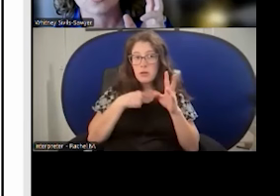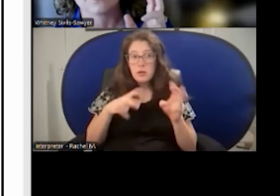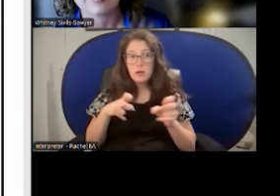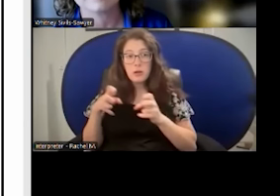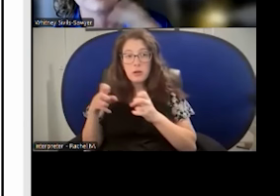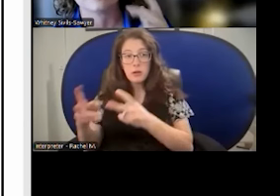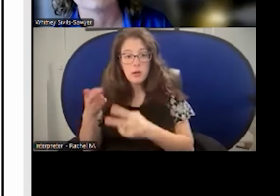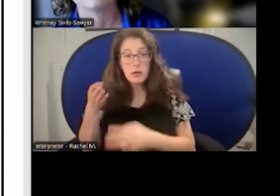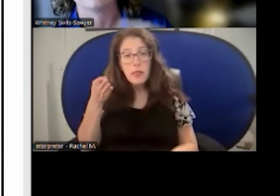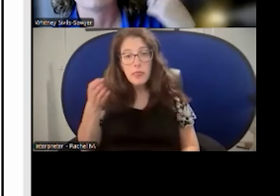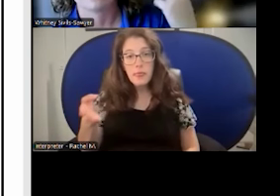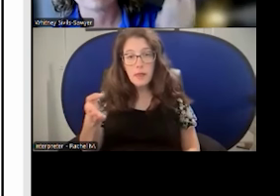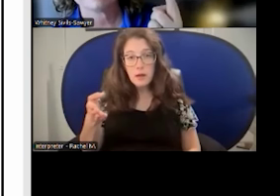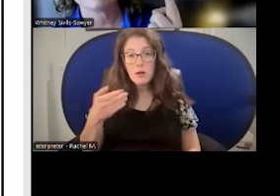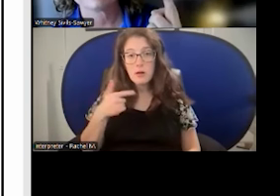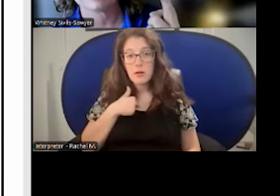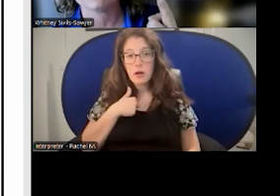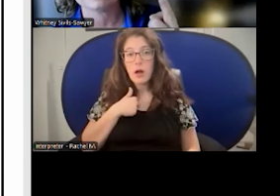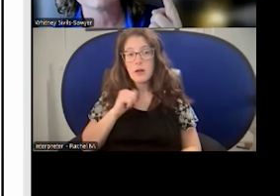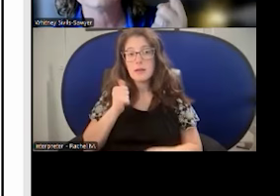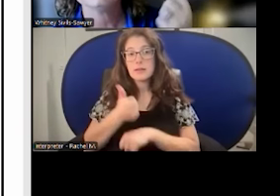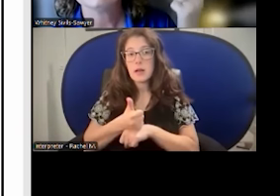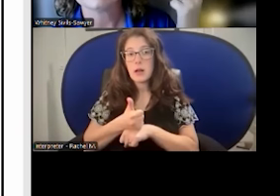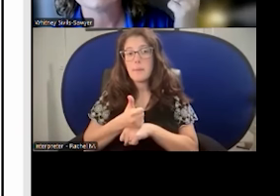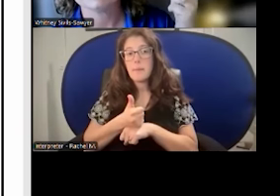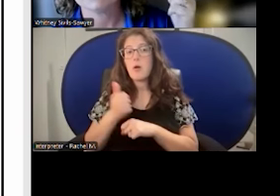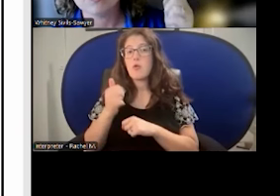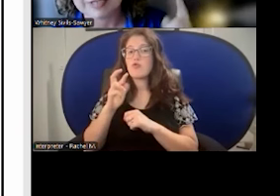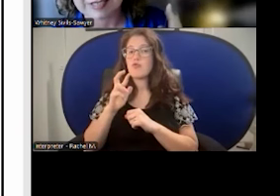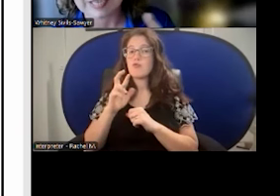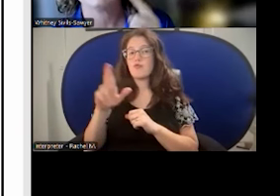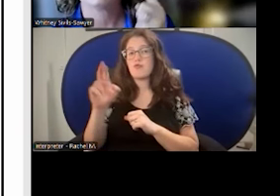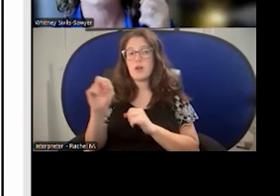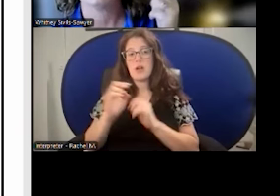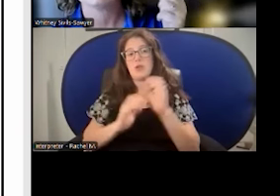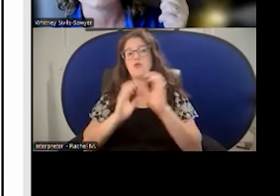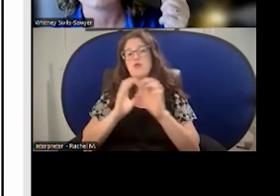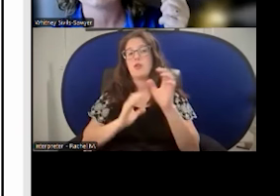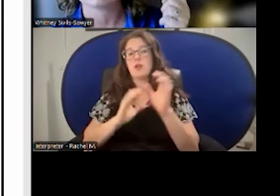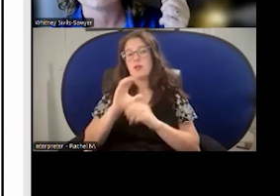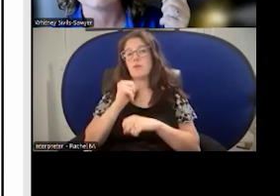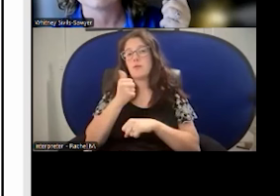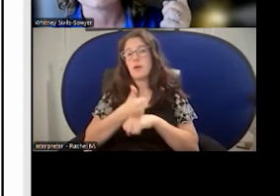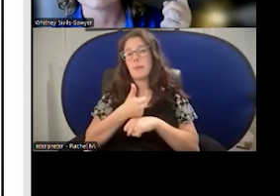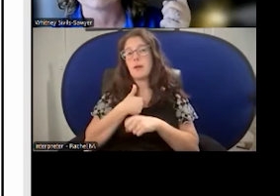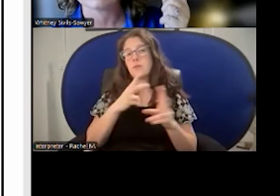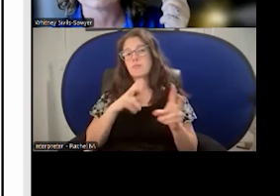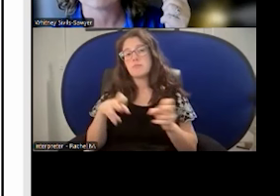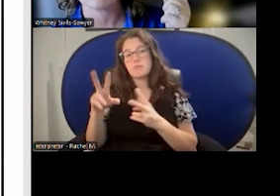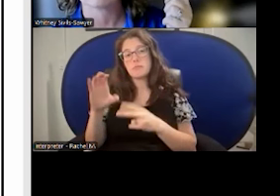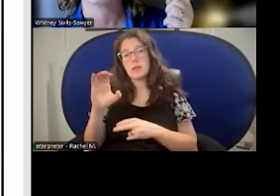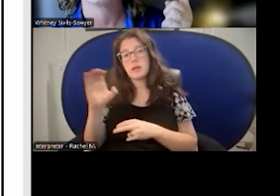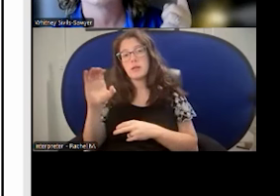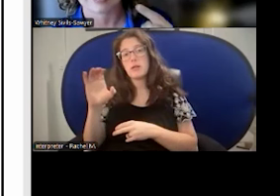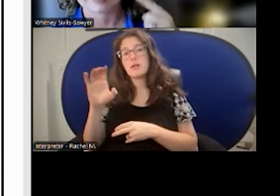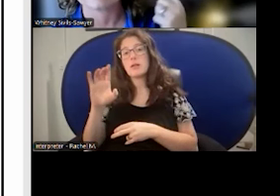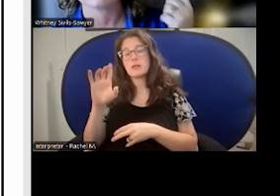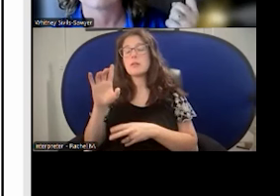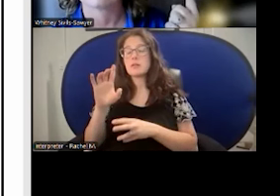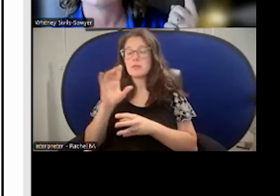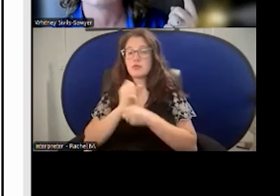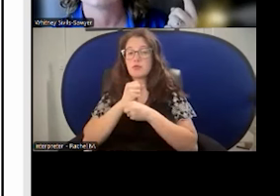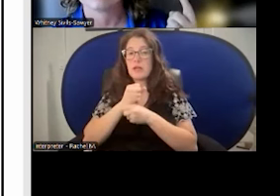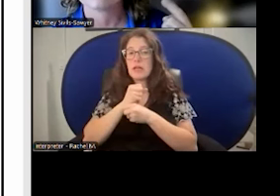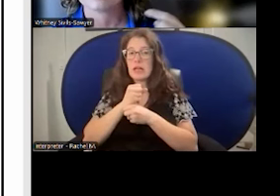reconstructed format and I fed it back into Canvas, and it was able to create an accessibility report because it added